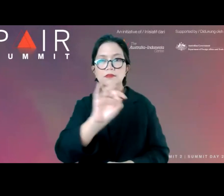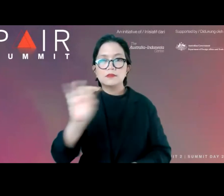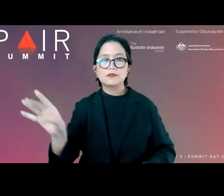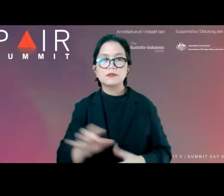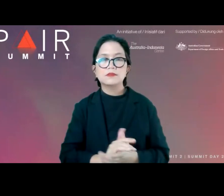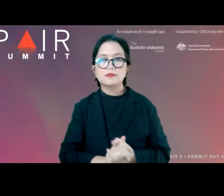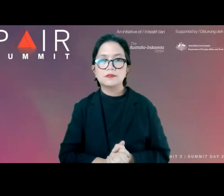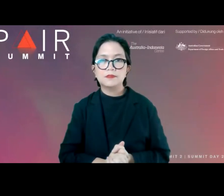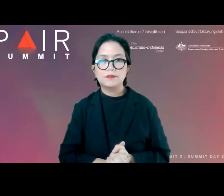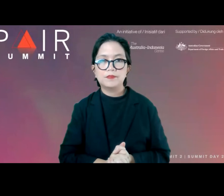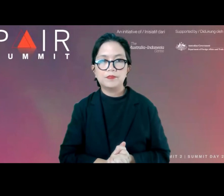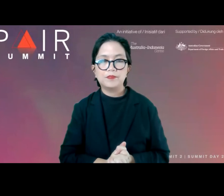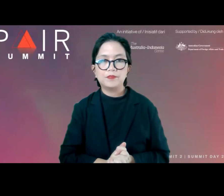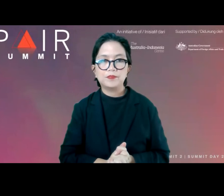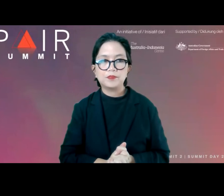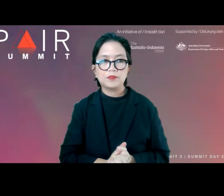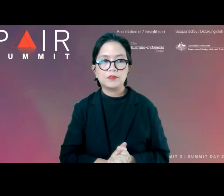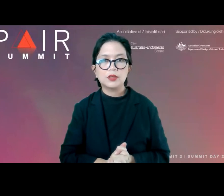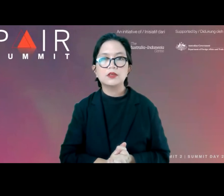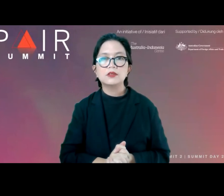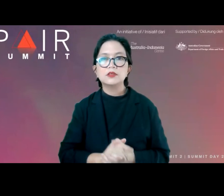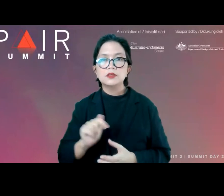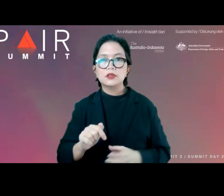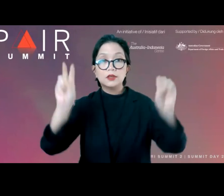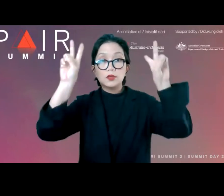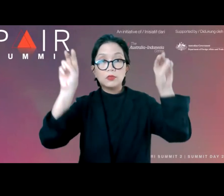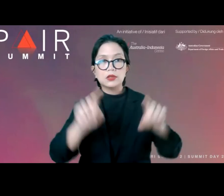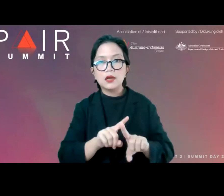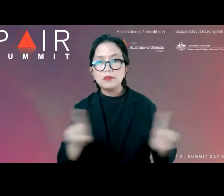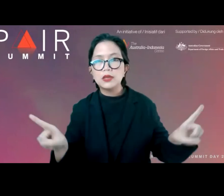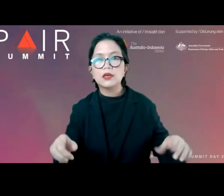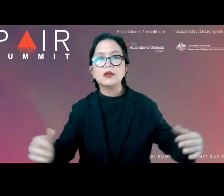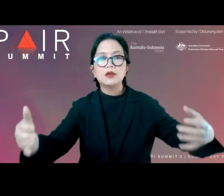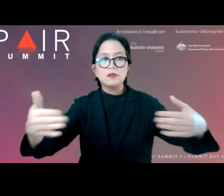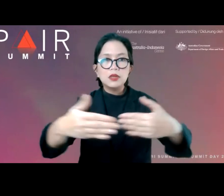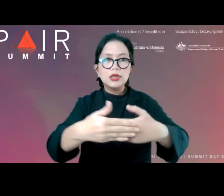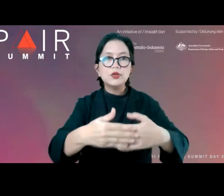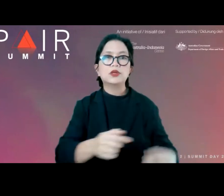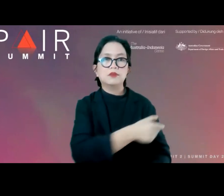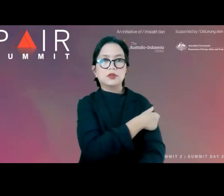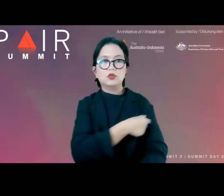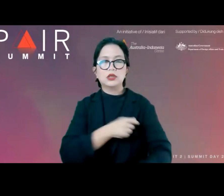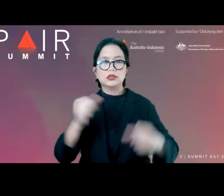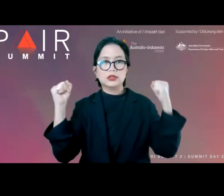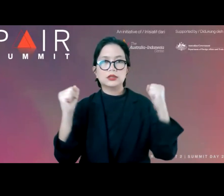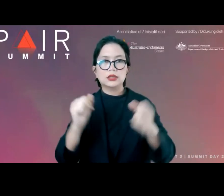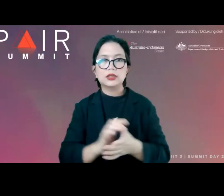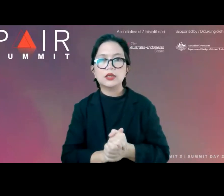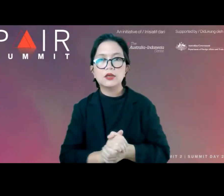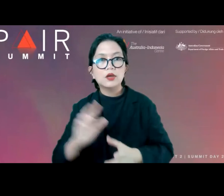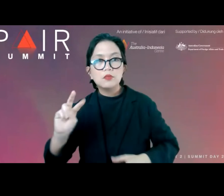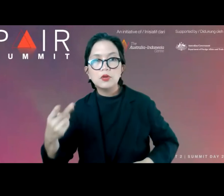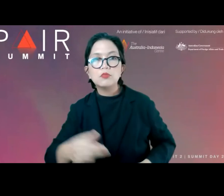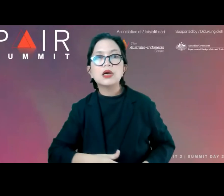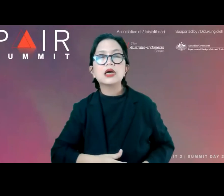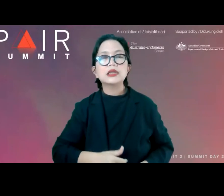but different topics of protecting healthcare workers and also changing public attitudes. I think in terms of protecting healthcare